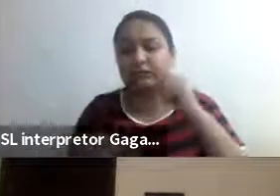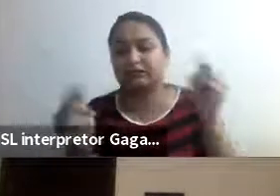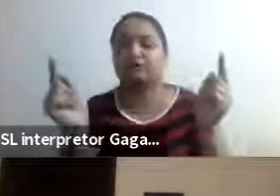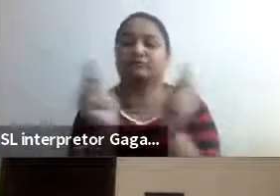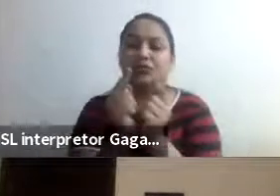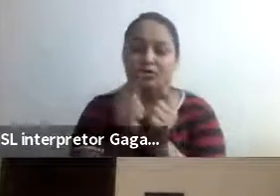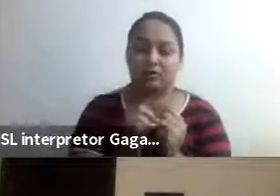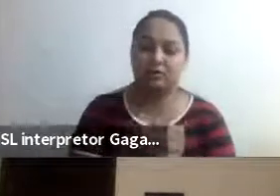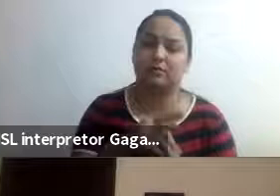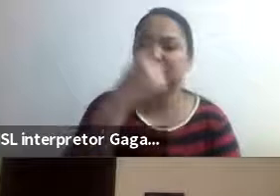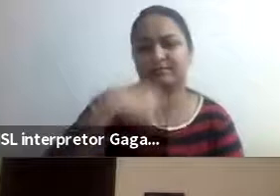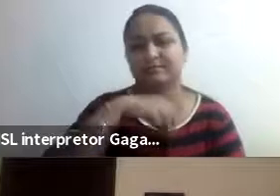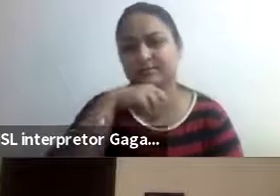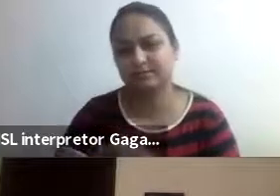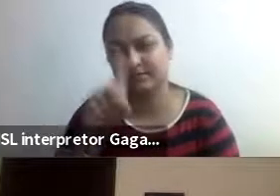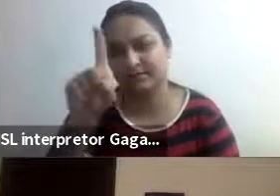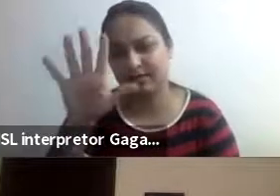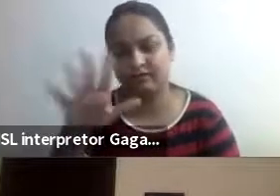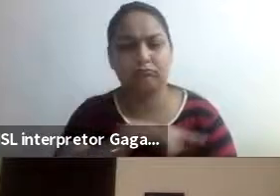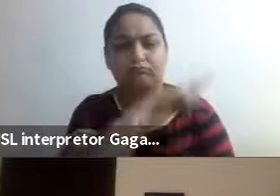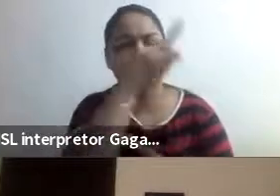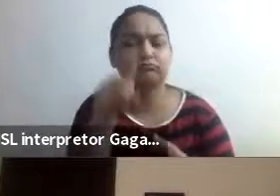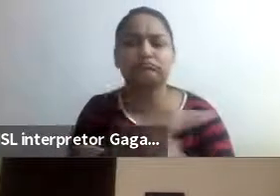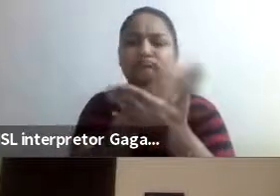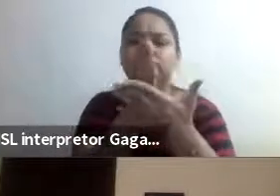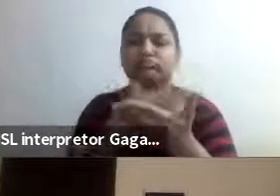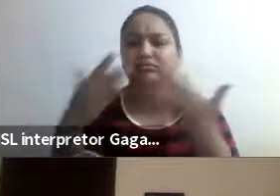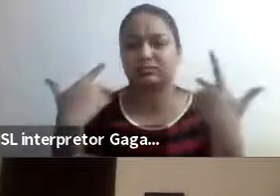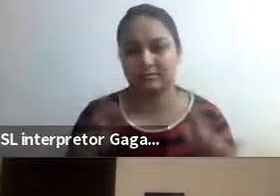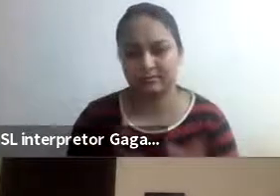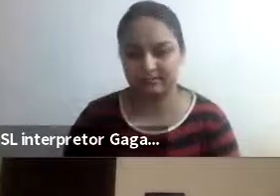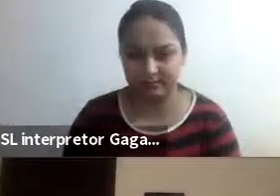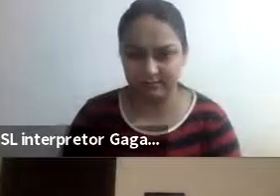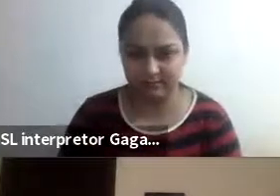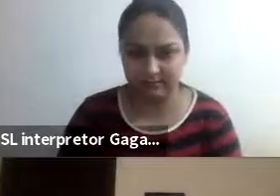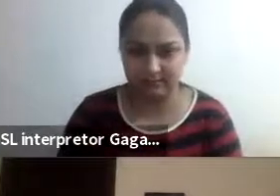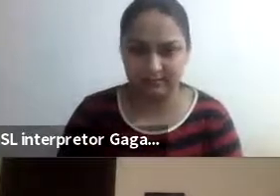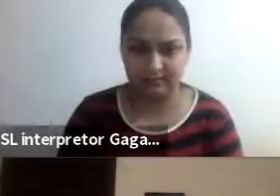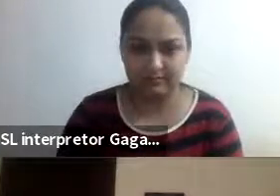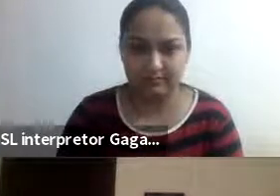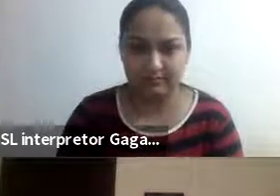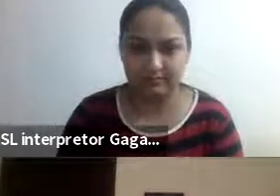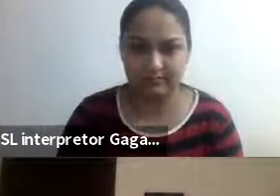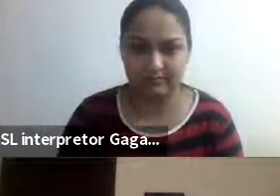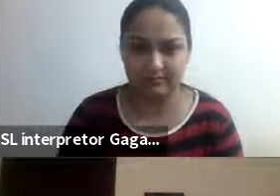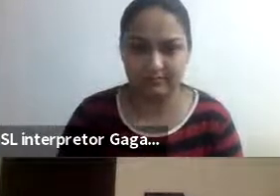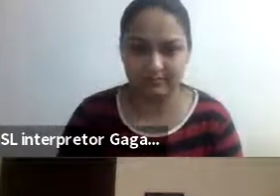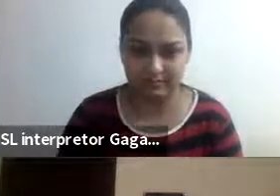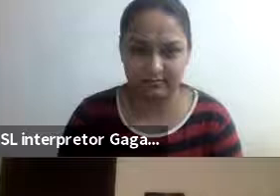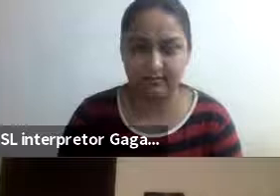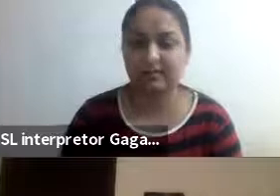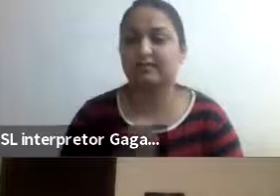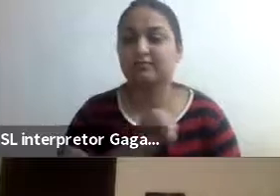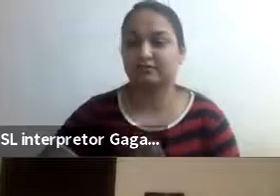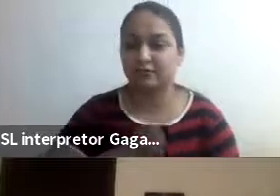time she was 15, it was almost gone. I'm sorry, I'm just going to scroll through this because there's a lot of text